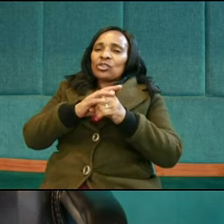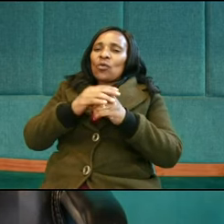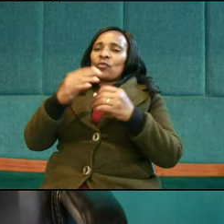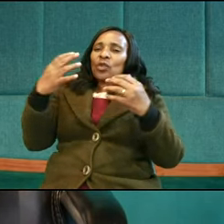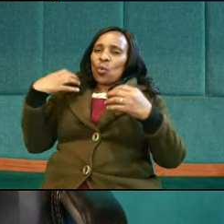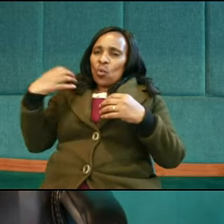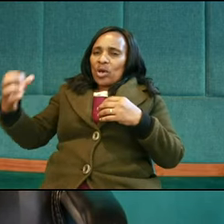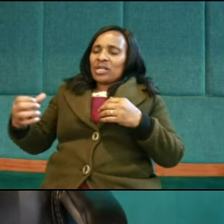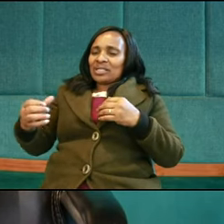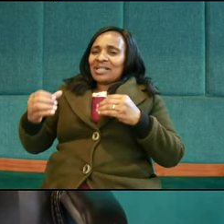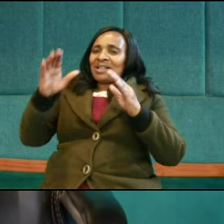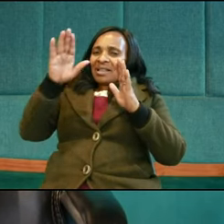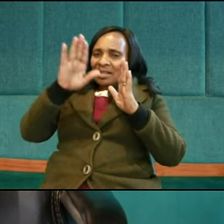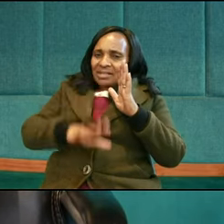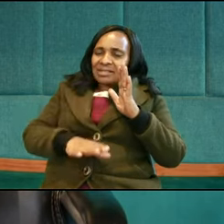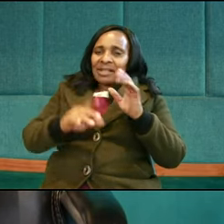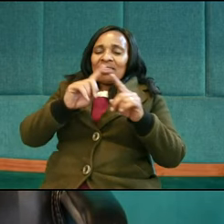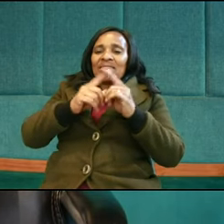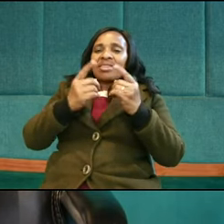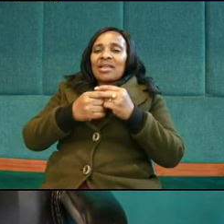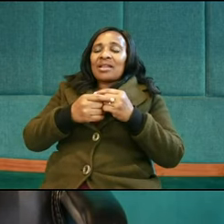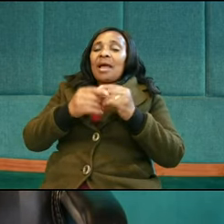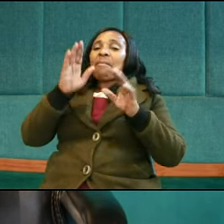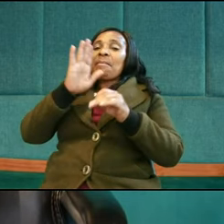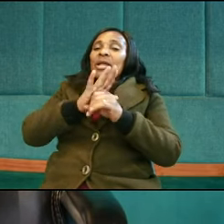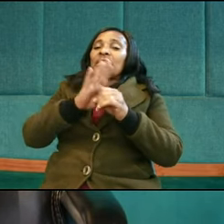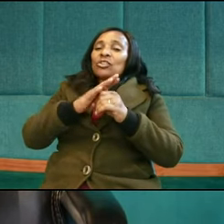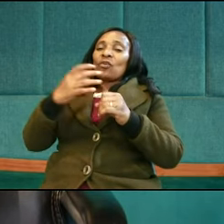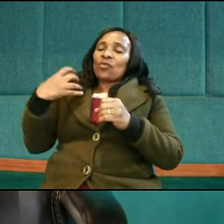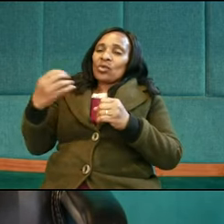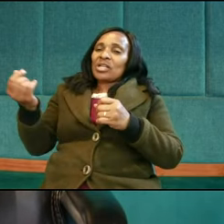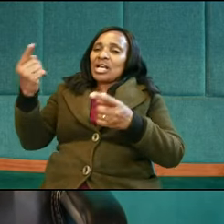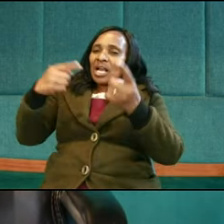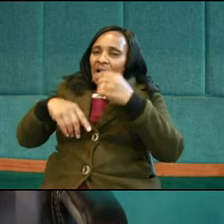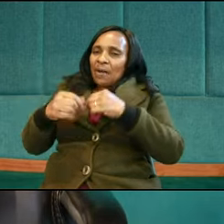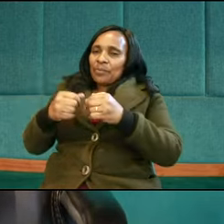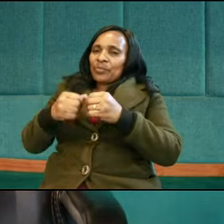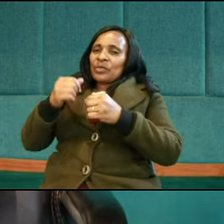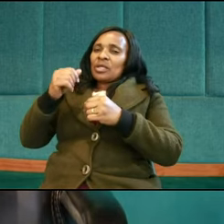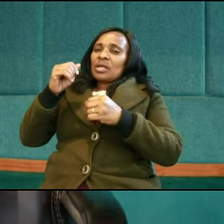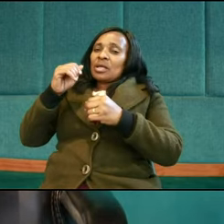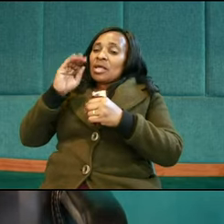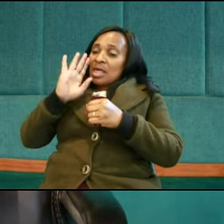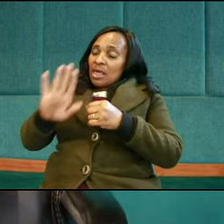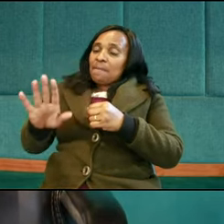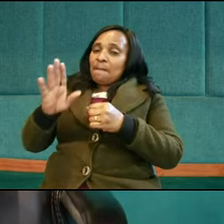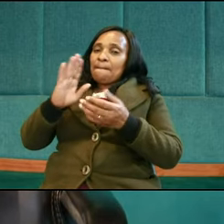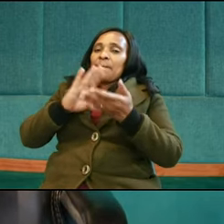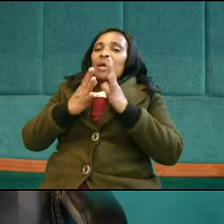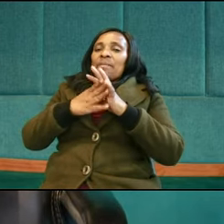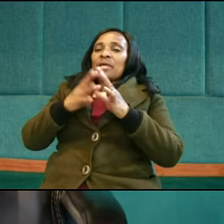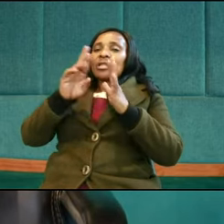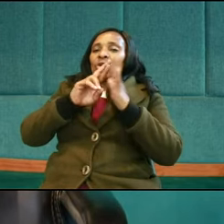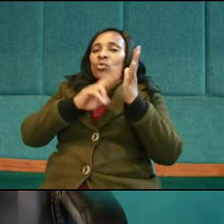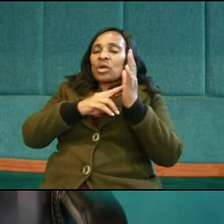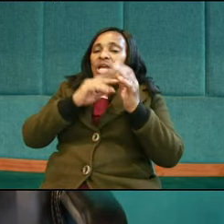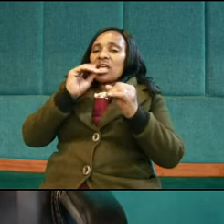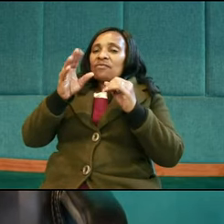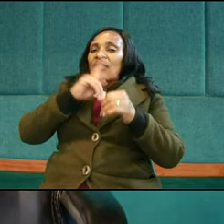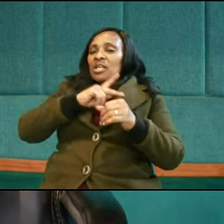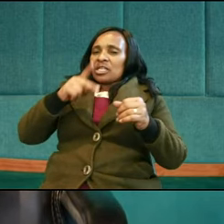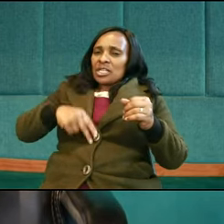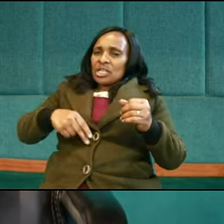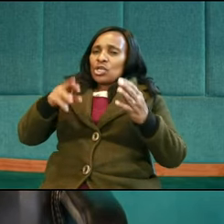the least. As much as abundance of wealth comes by him being the ruler, because he's the king, because he's